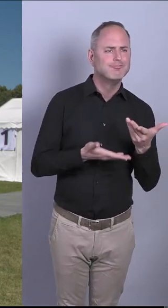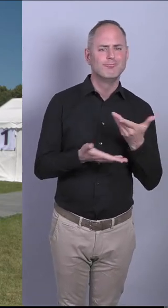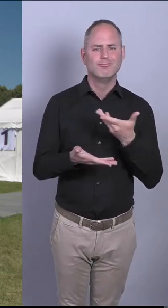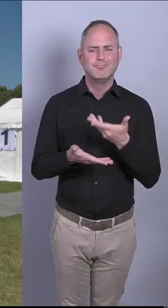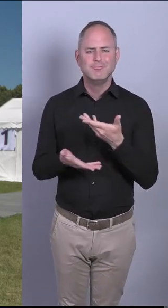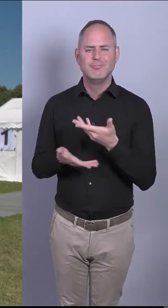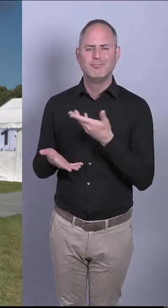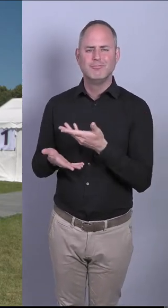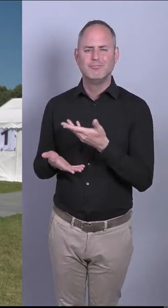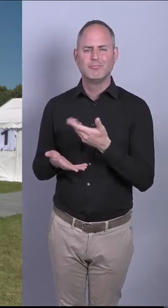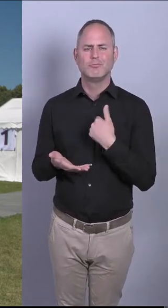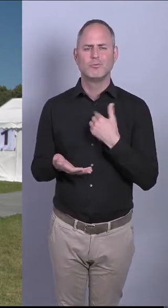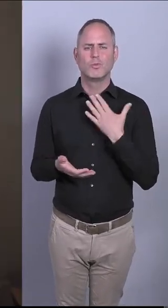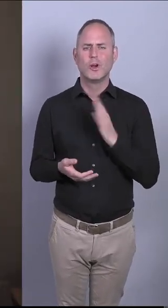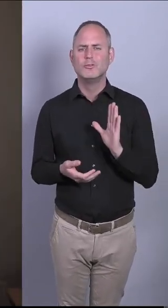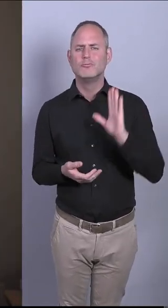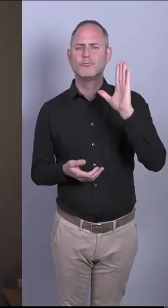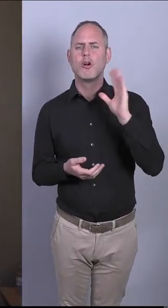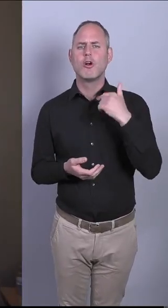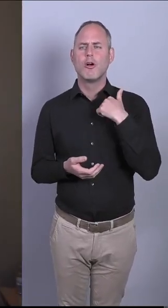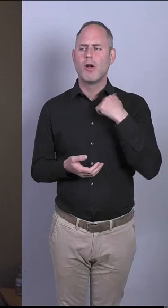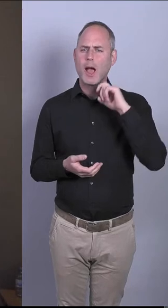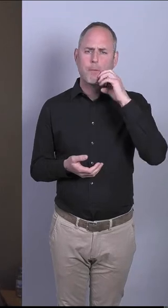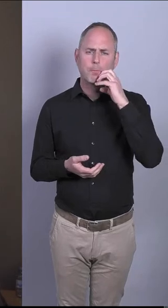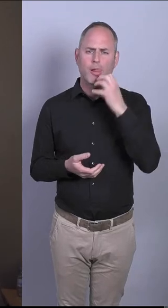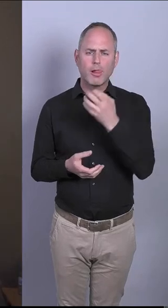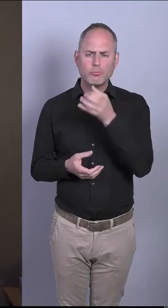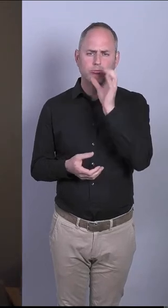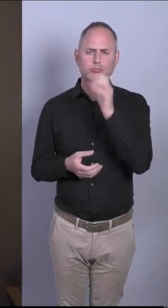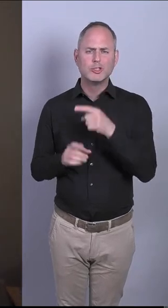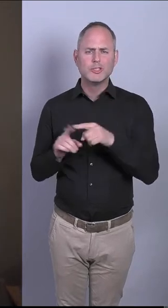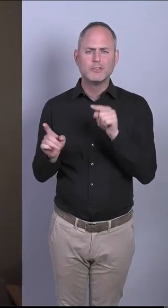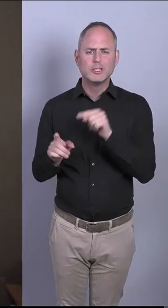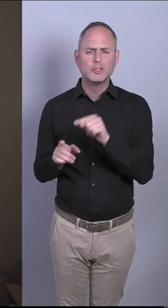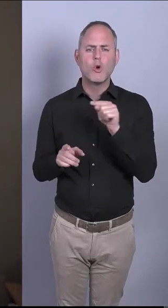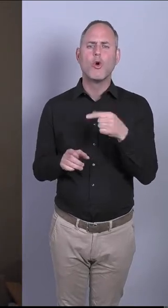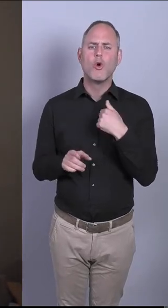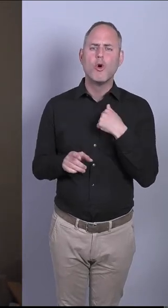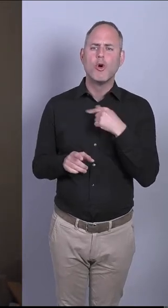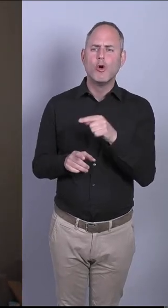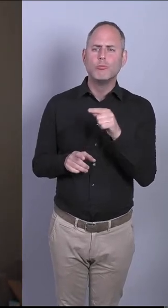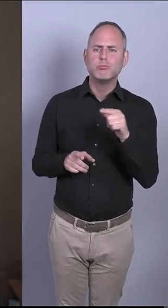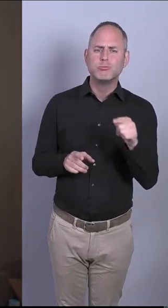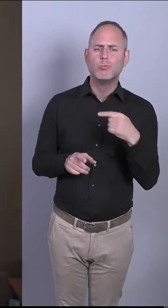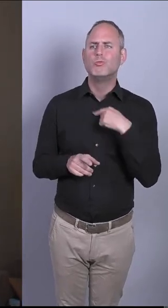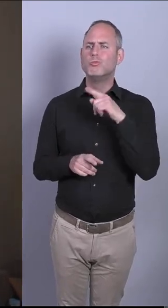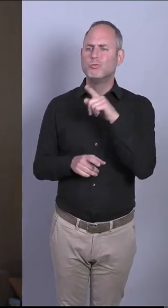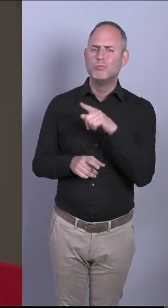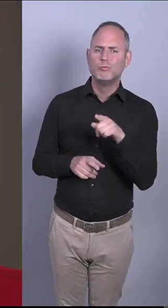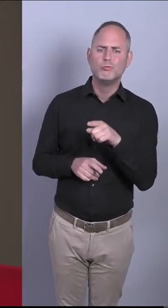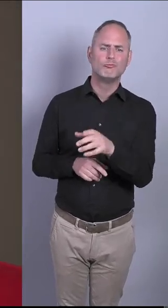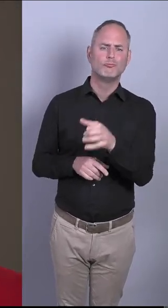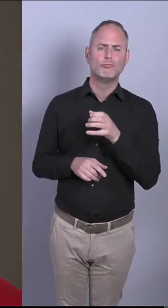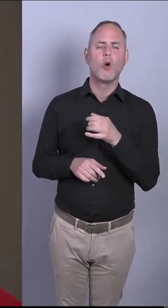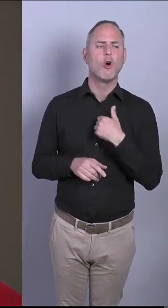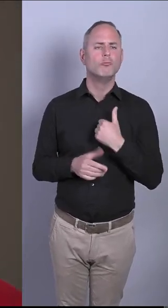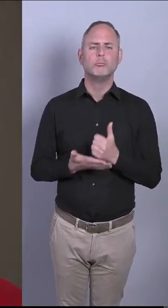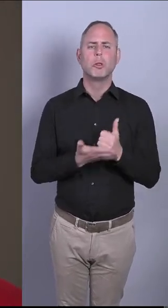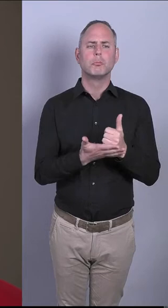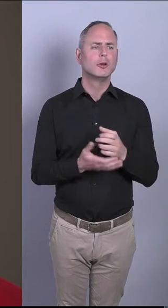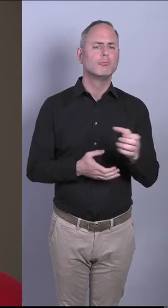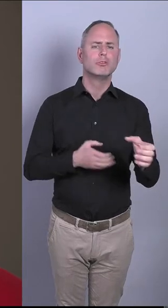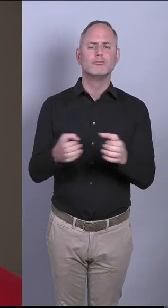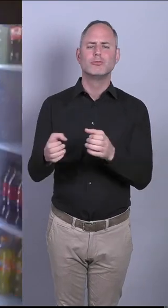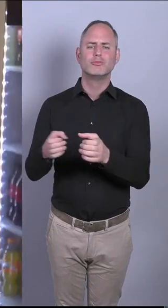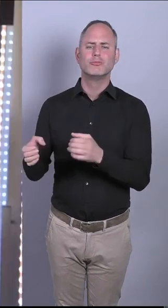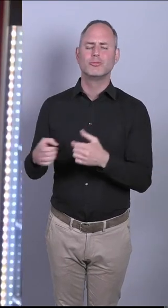apple spritzer, they want water, someone else wants a cold drink. So we're quite busy, actually. We both absolutely love it